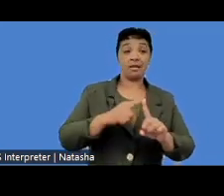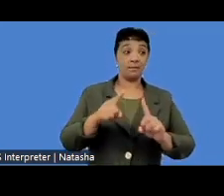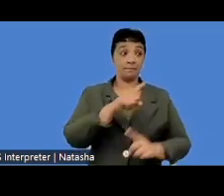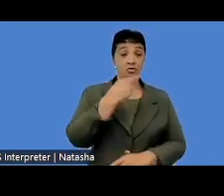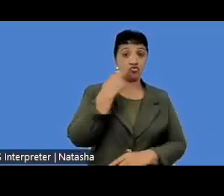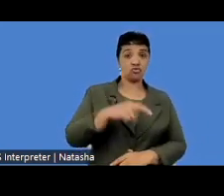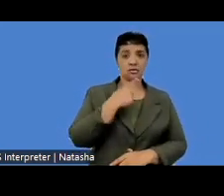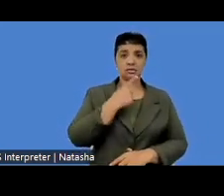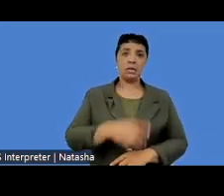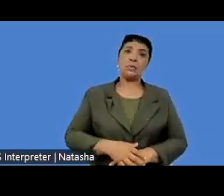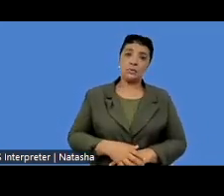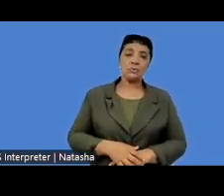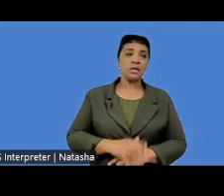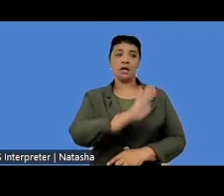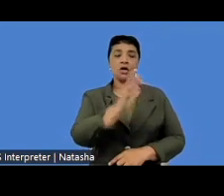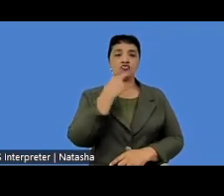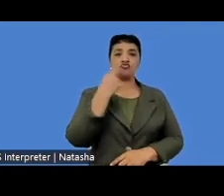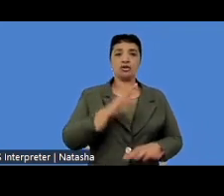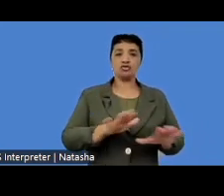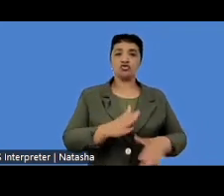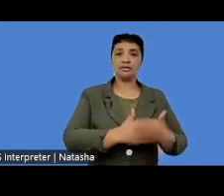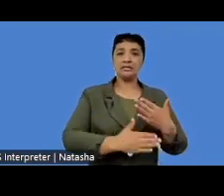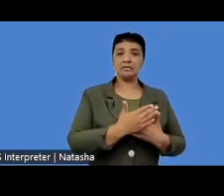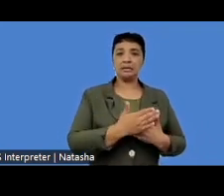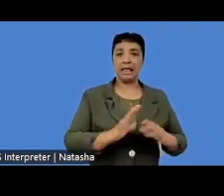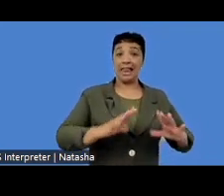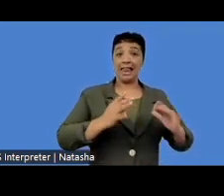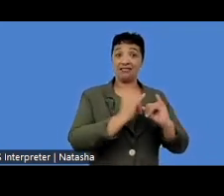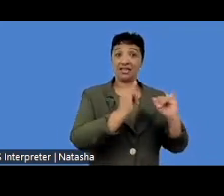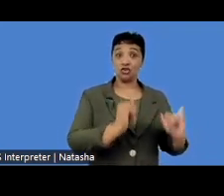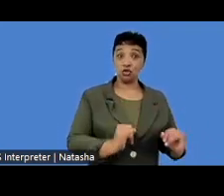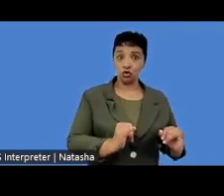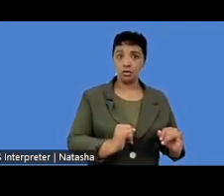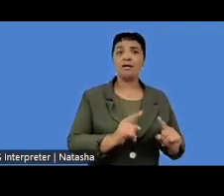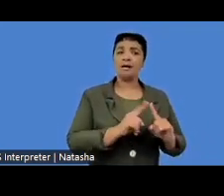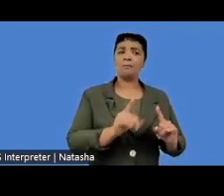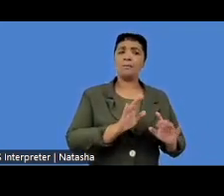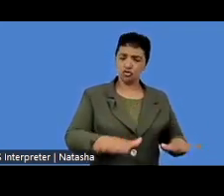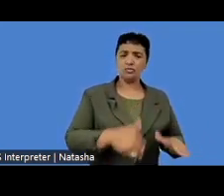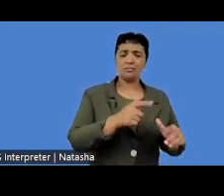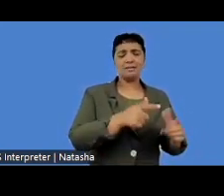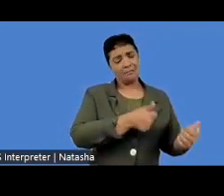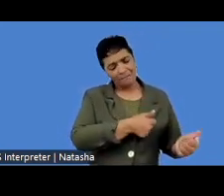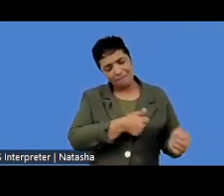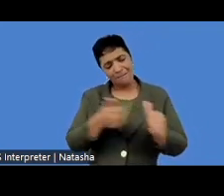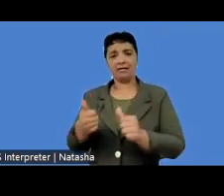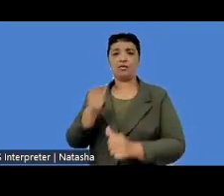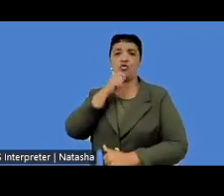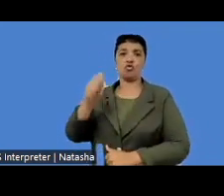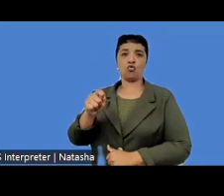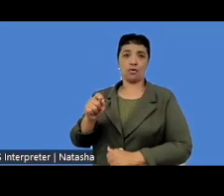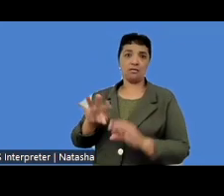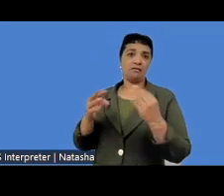their children with disabilities remain in institutions, but our children should be returned to families. This is their